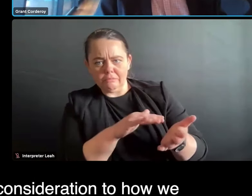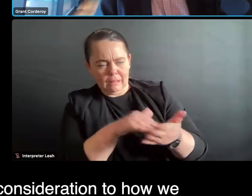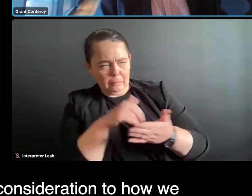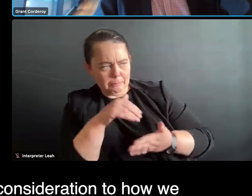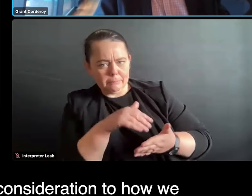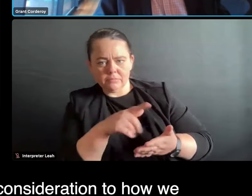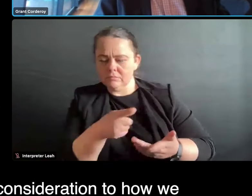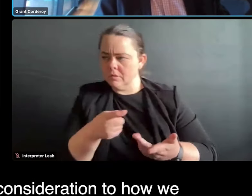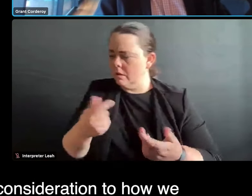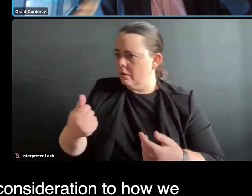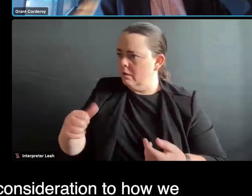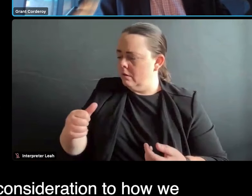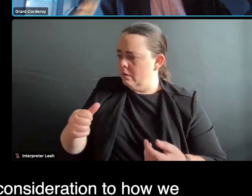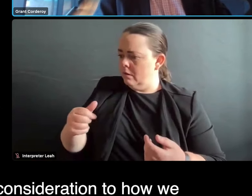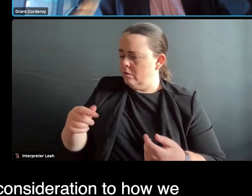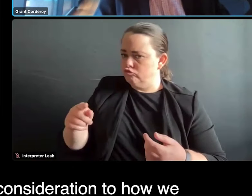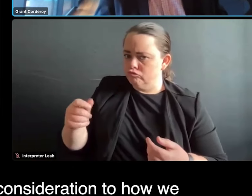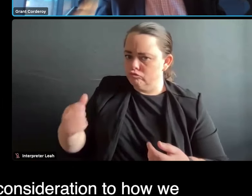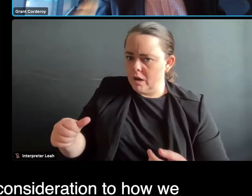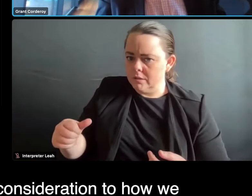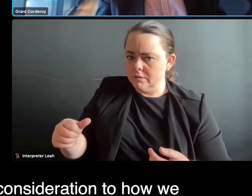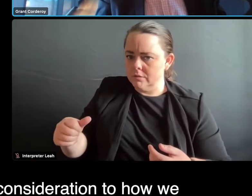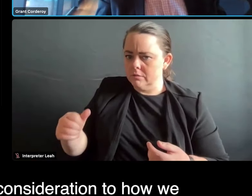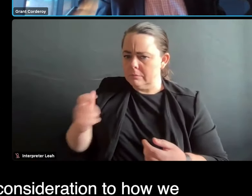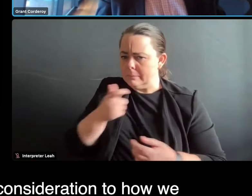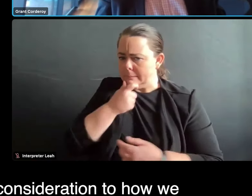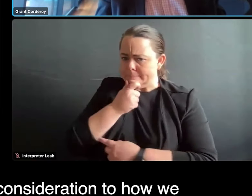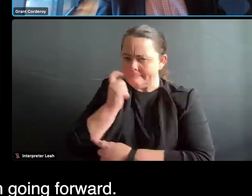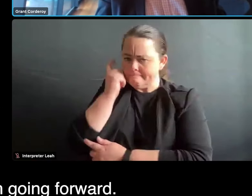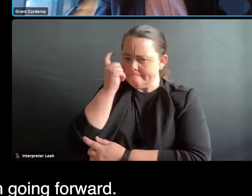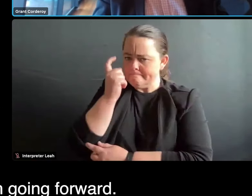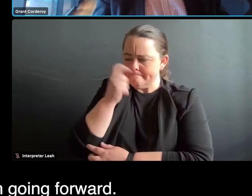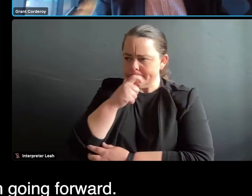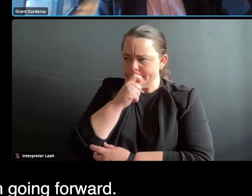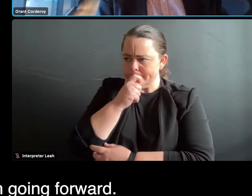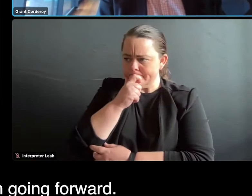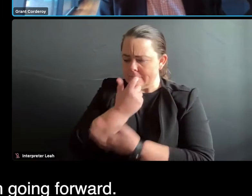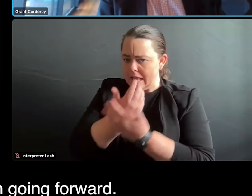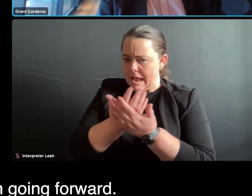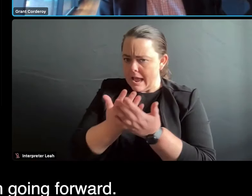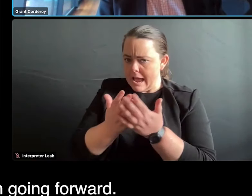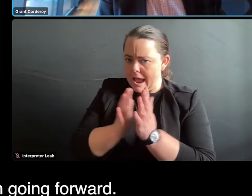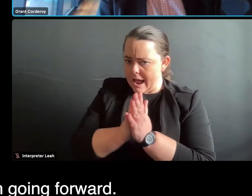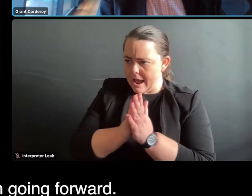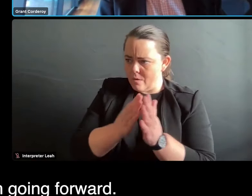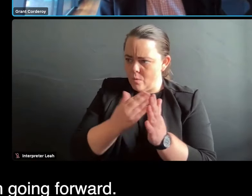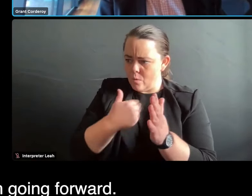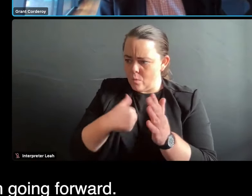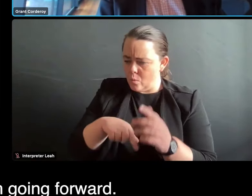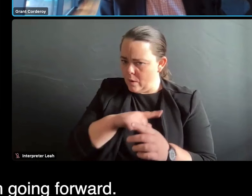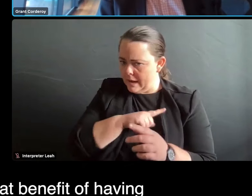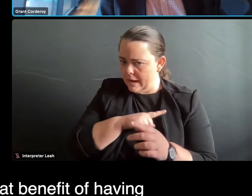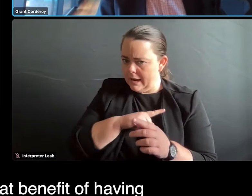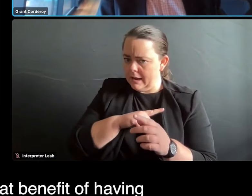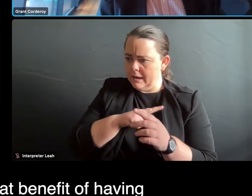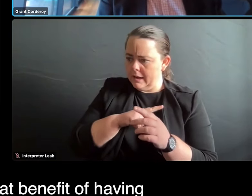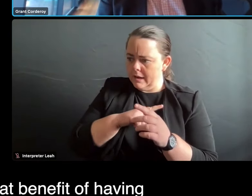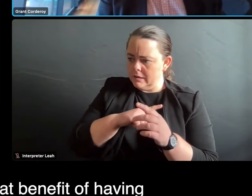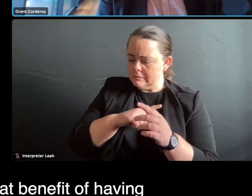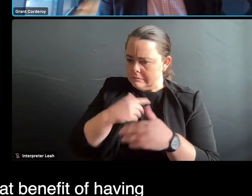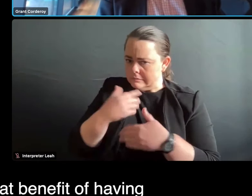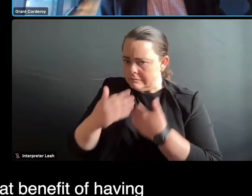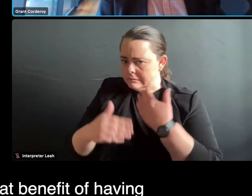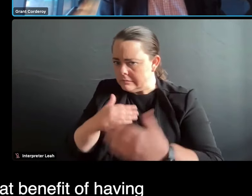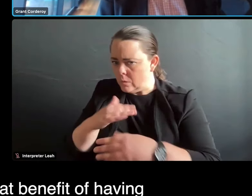only relevant, but needs to cause consideration to how we treat a particular item going forward. And I think that's the